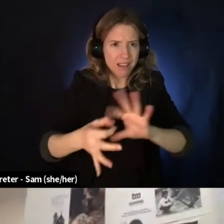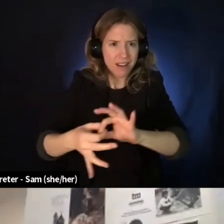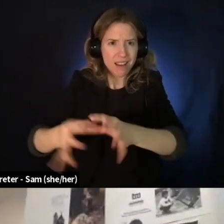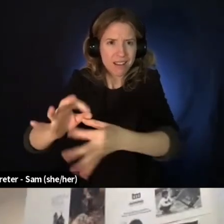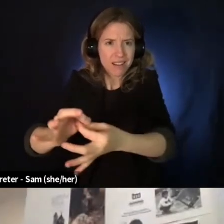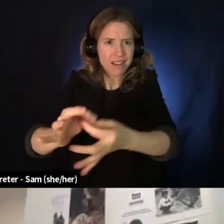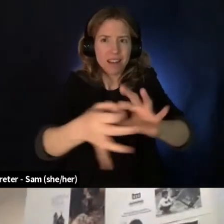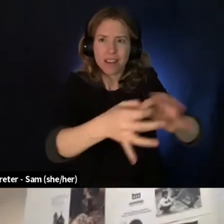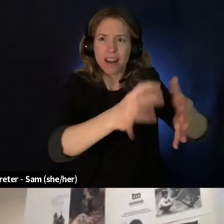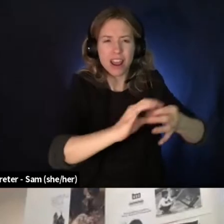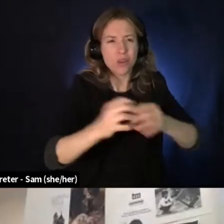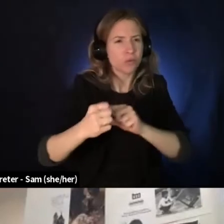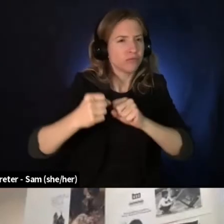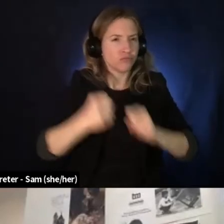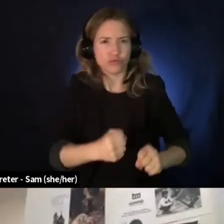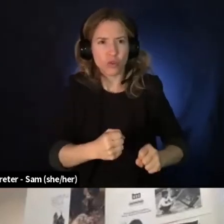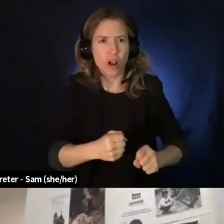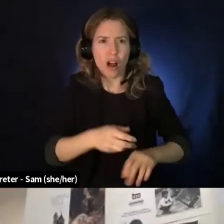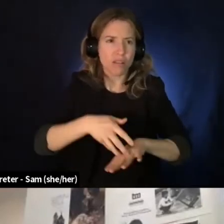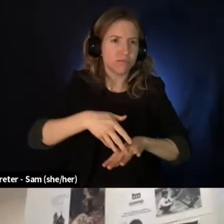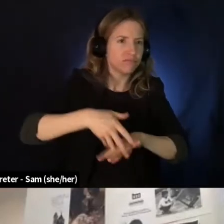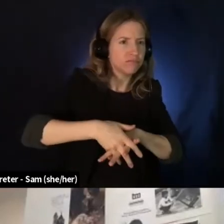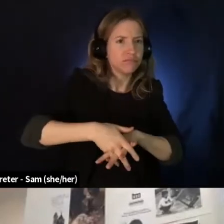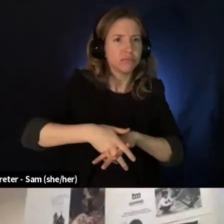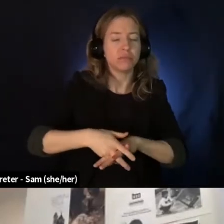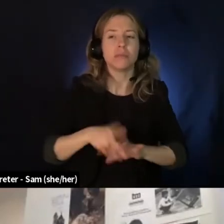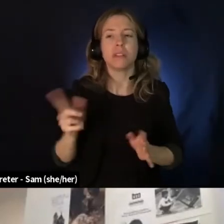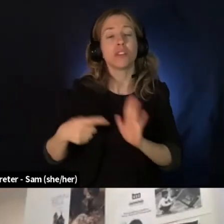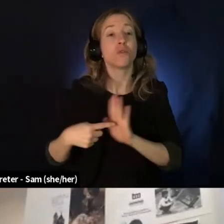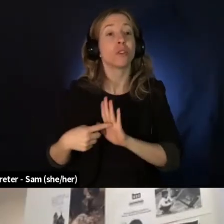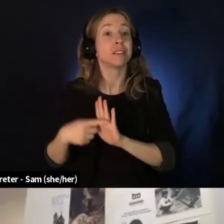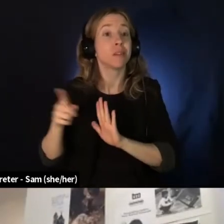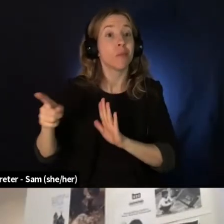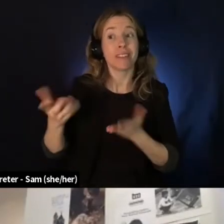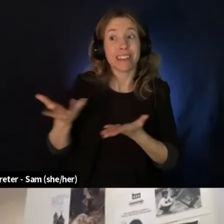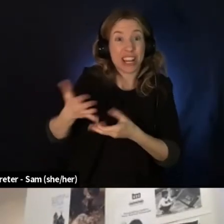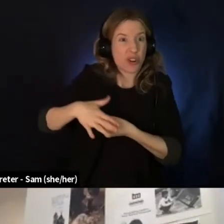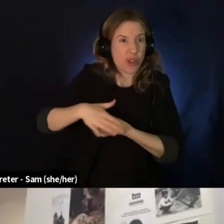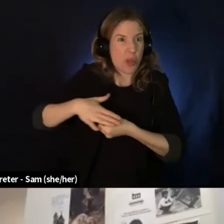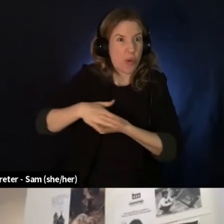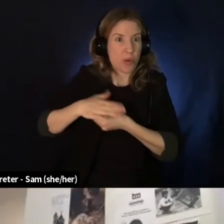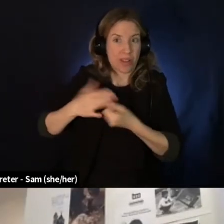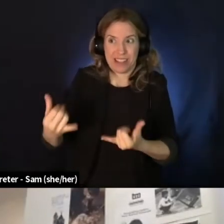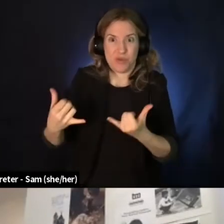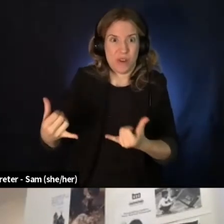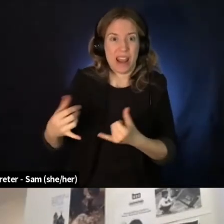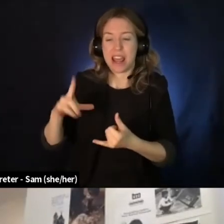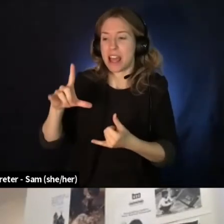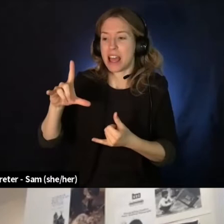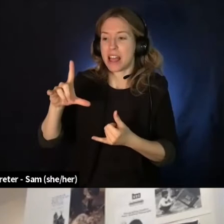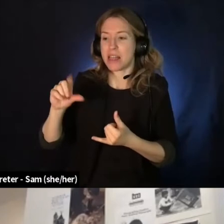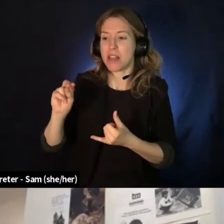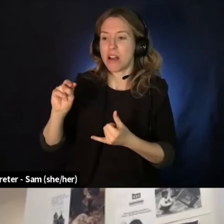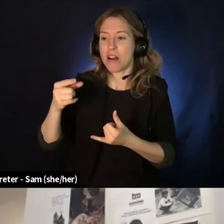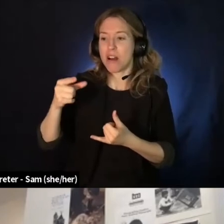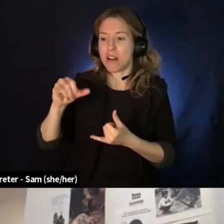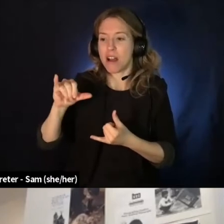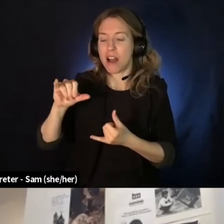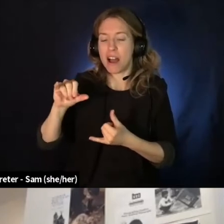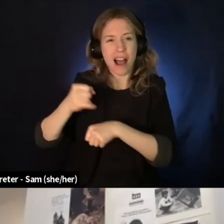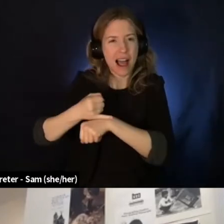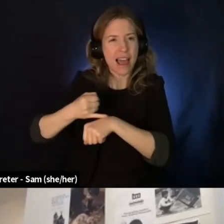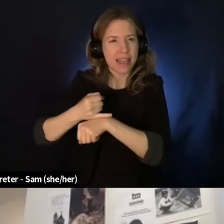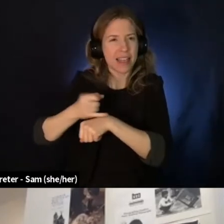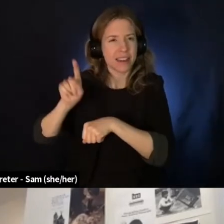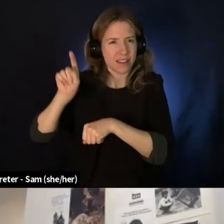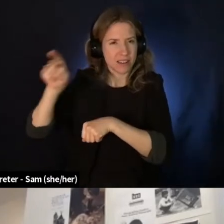mean, you go out to Long Island, the Shinnecock, and the Canarsie out in Brooklyn, they were all